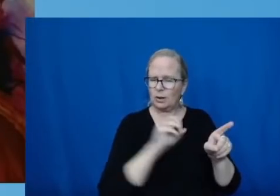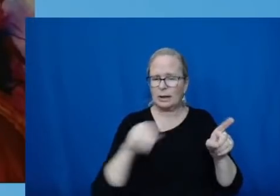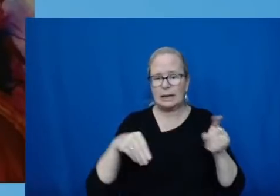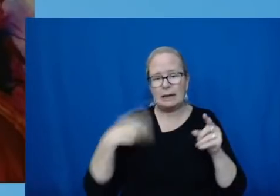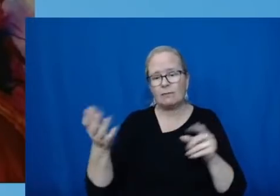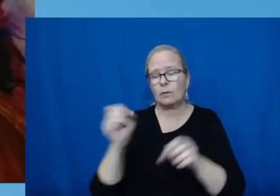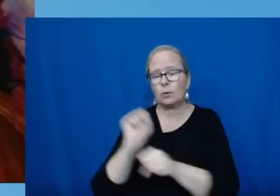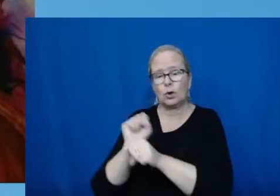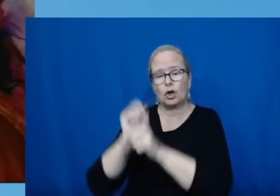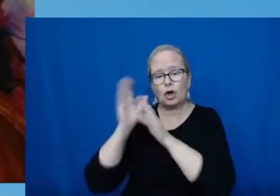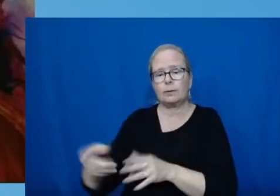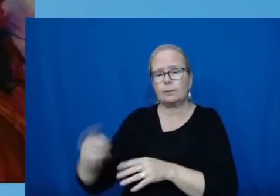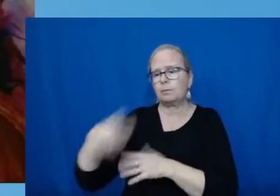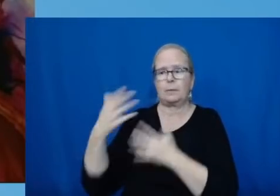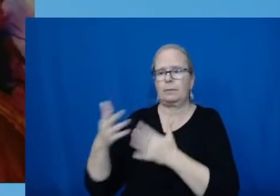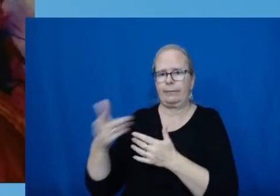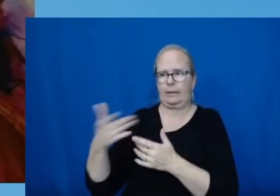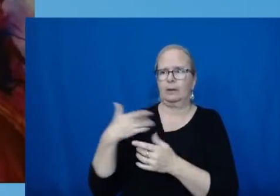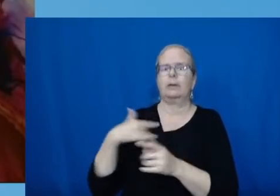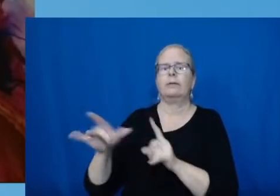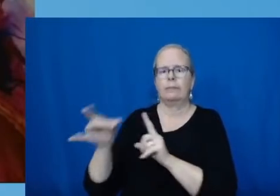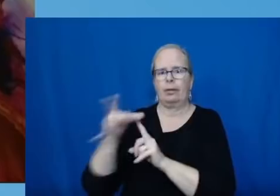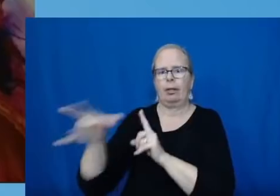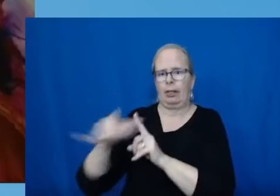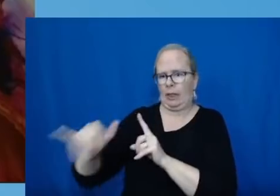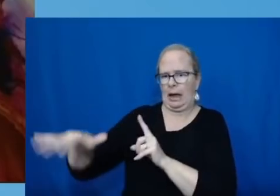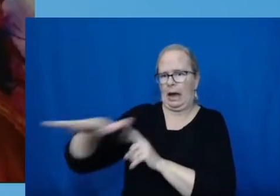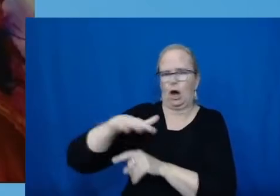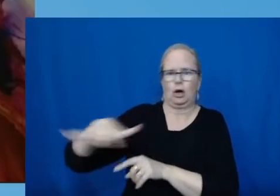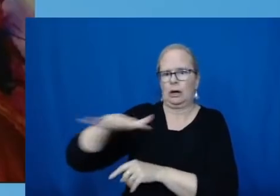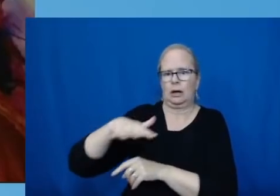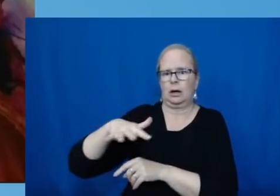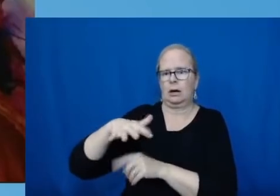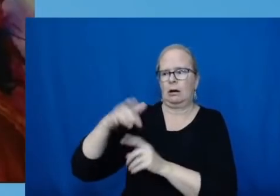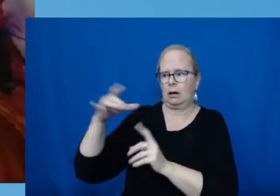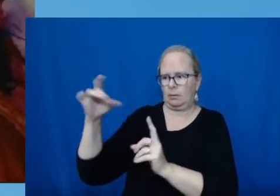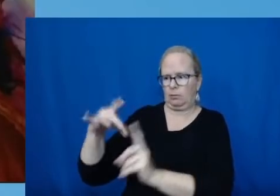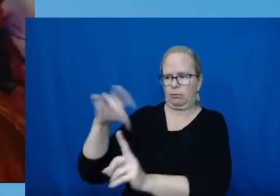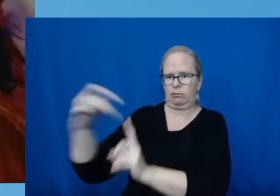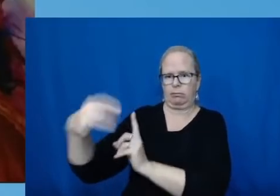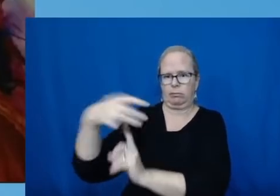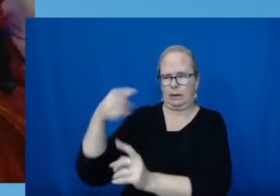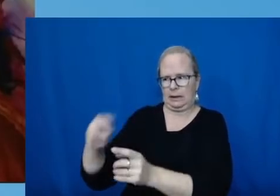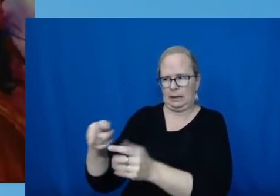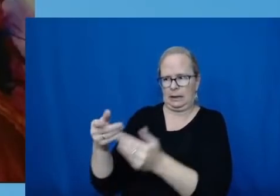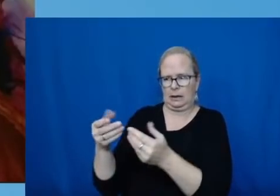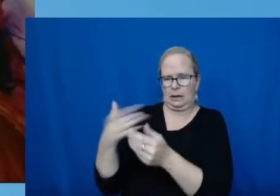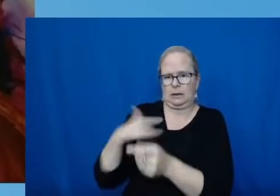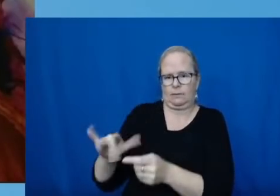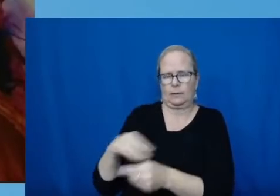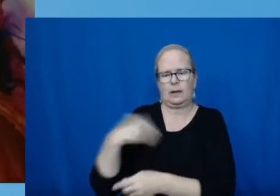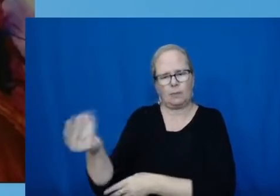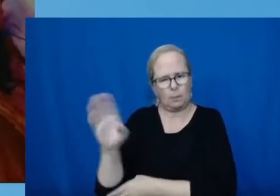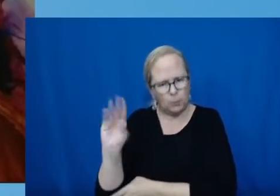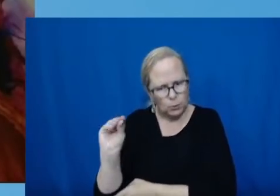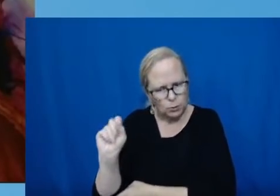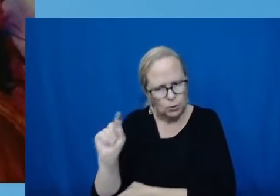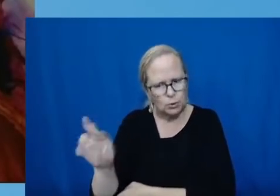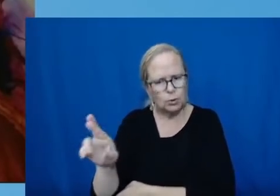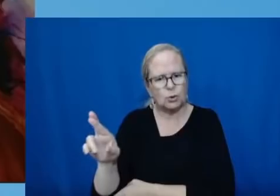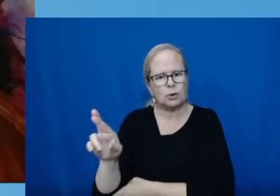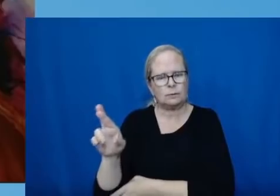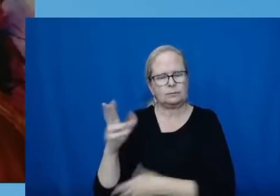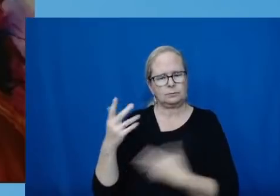exposed to the virus. So if we would do the smart vaccinations plus public health measures, we could prevent fifth